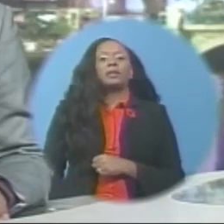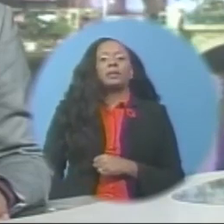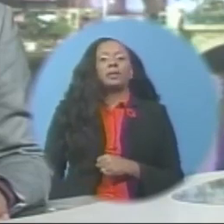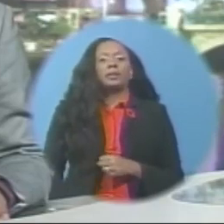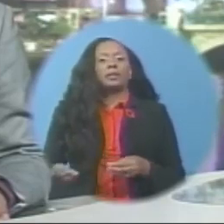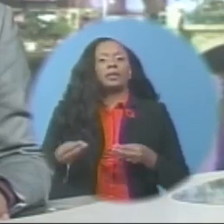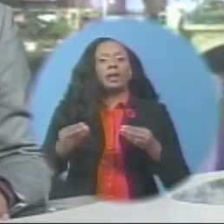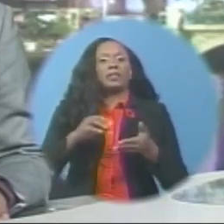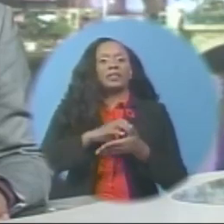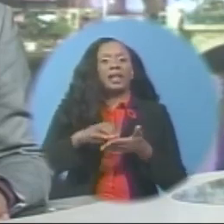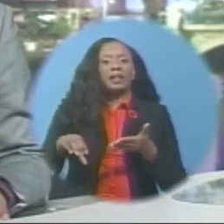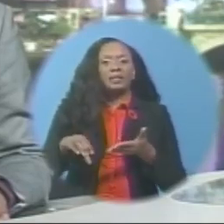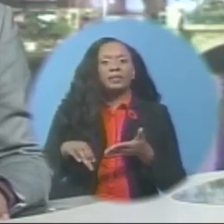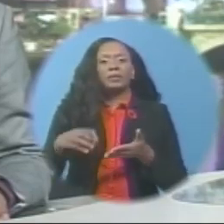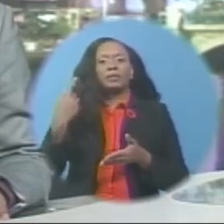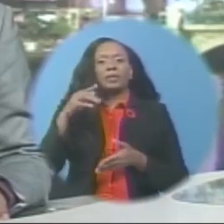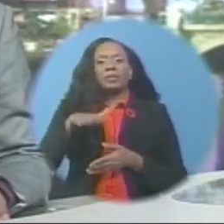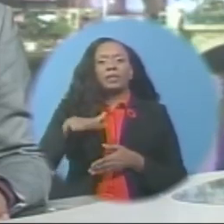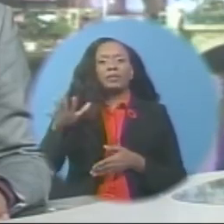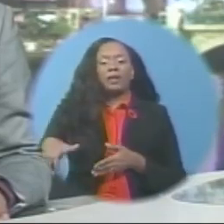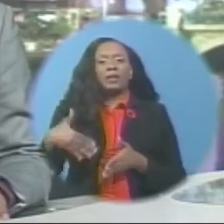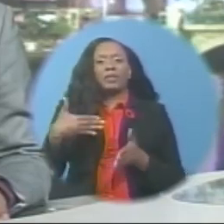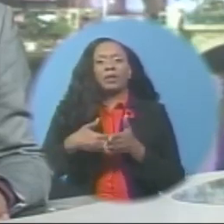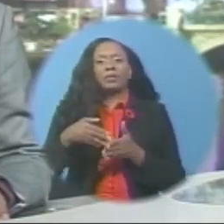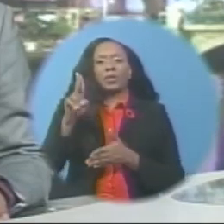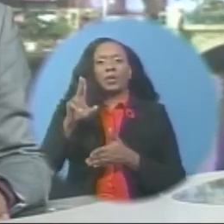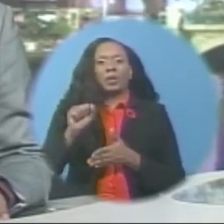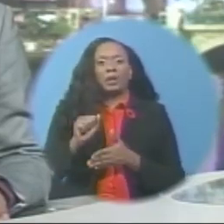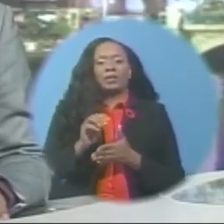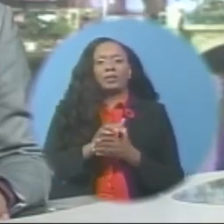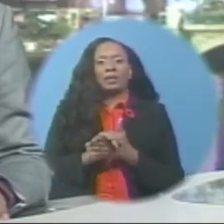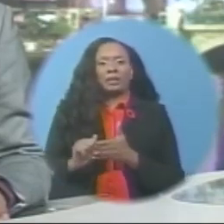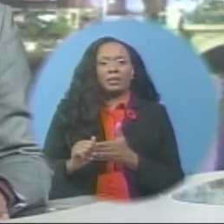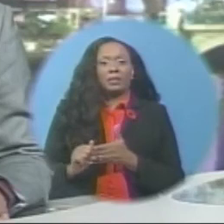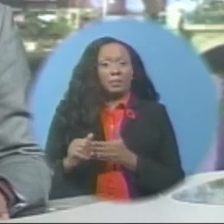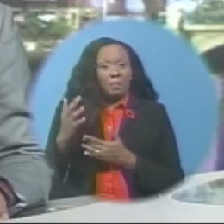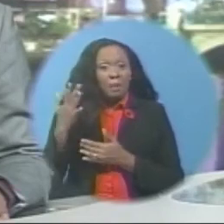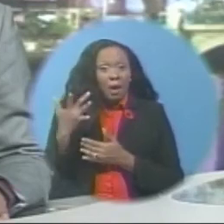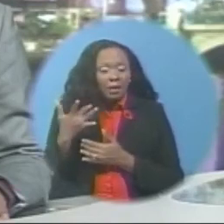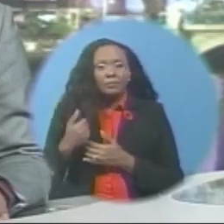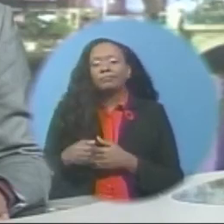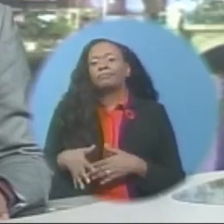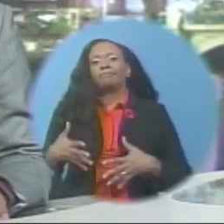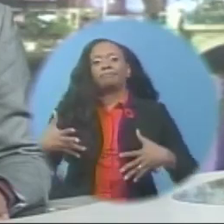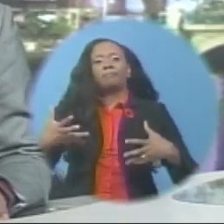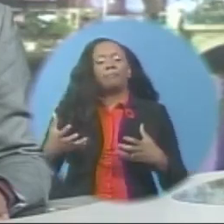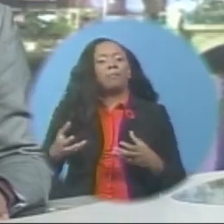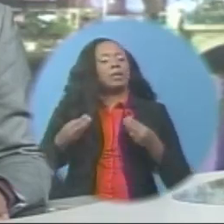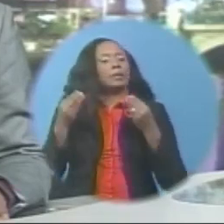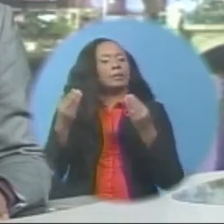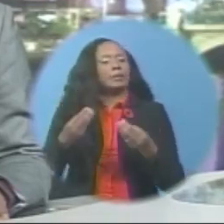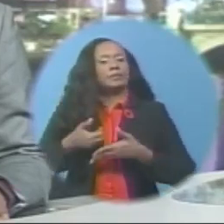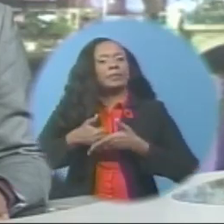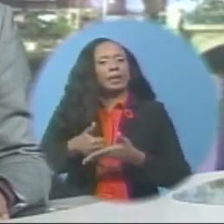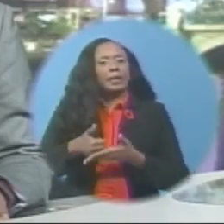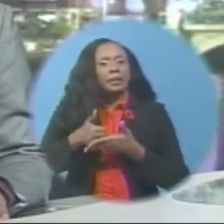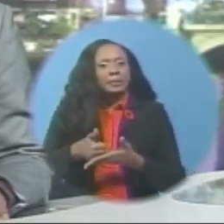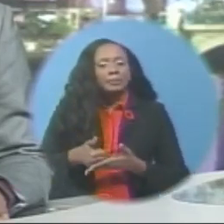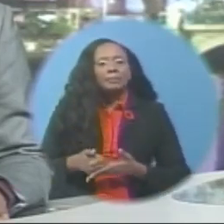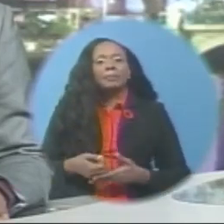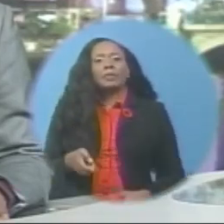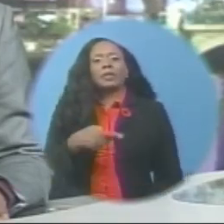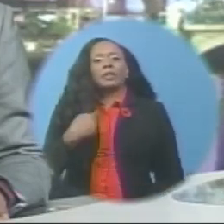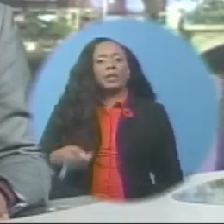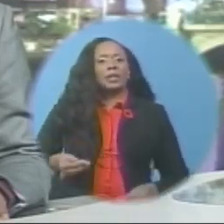$55,000. Chinese Ambassador Wang Jimin says the donation has come from China's embassy in St. John's. China has